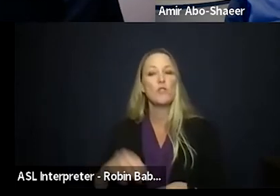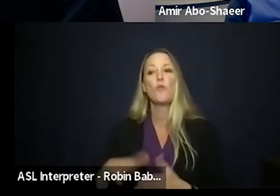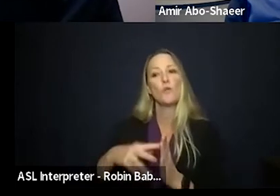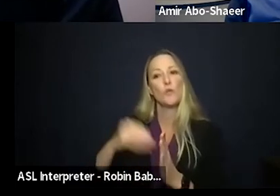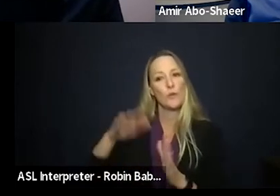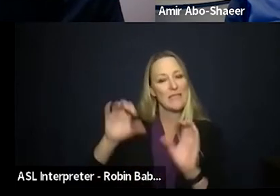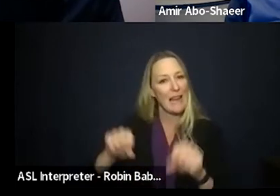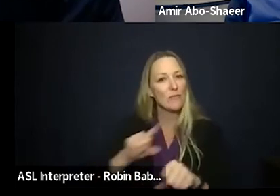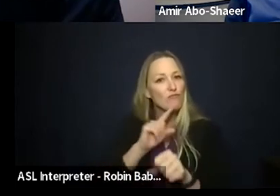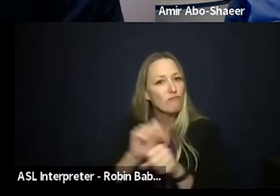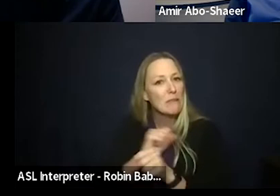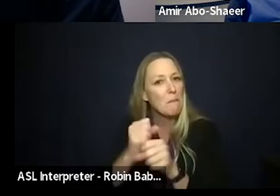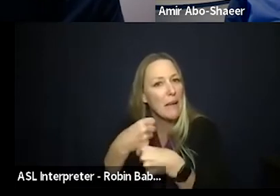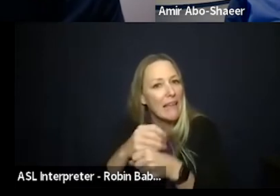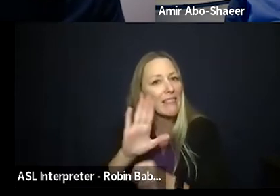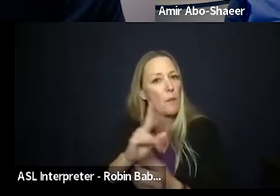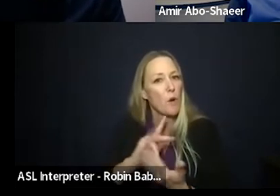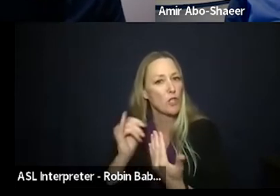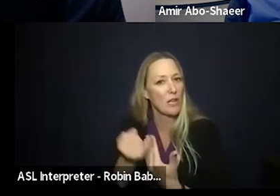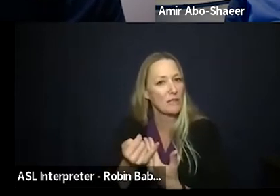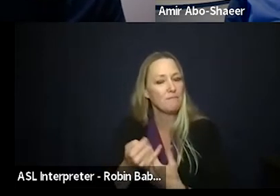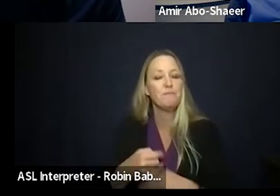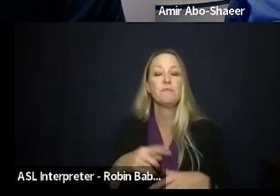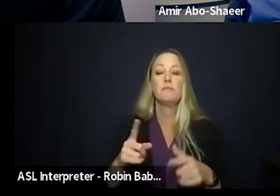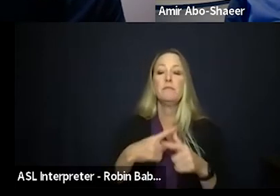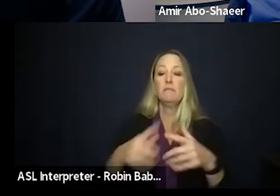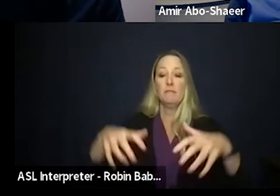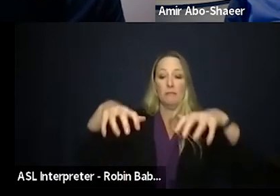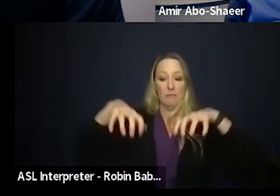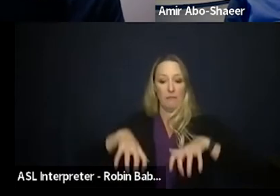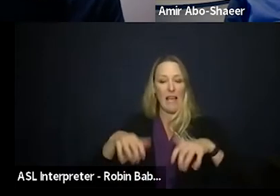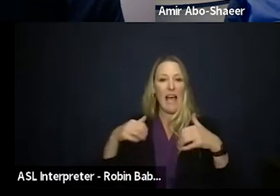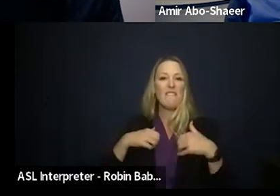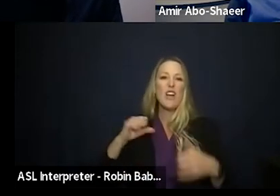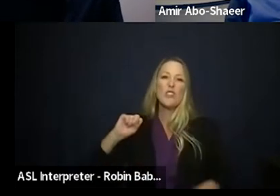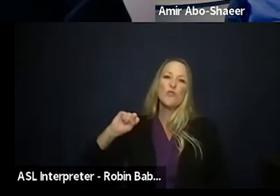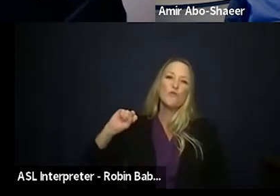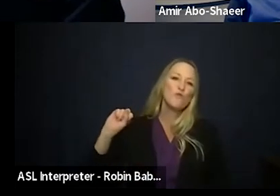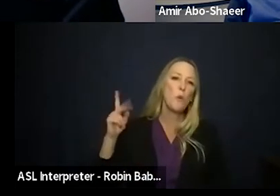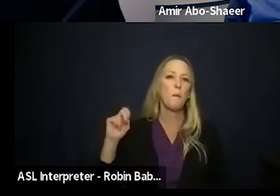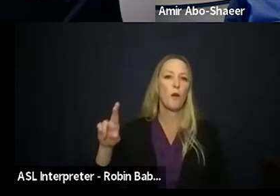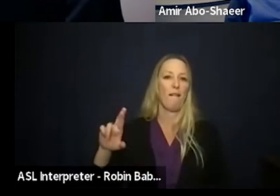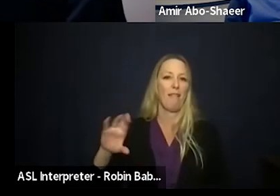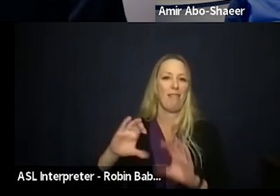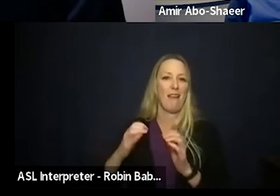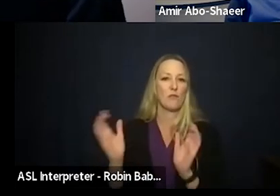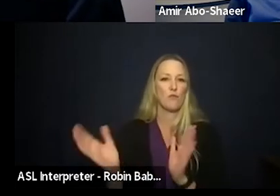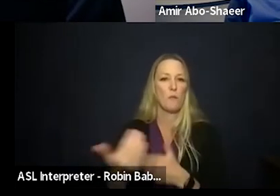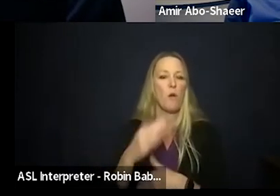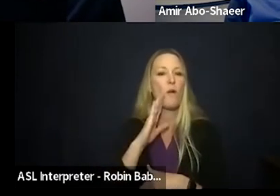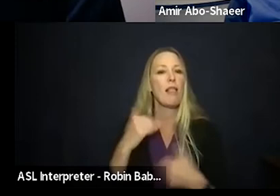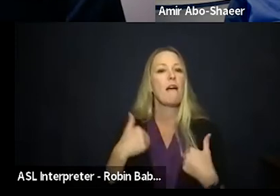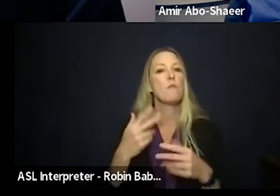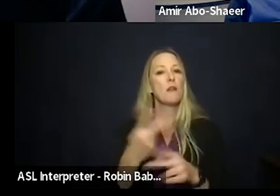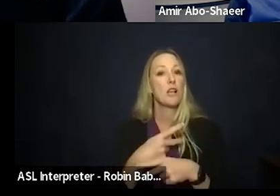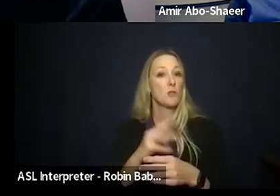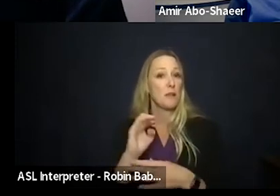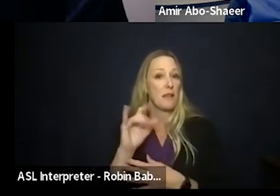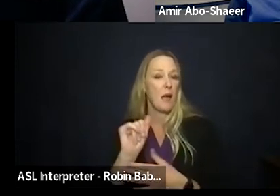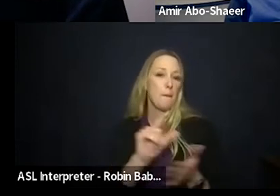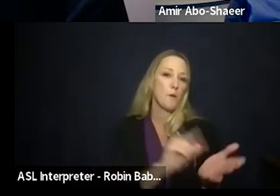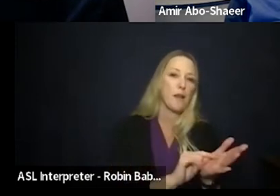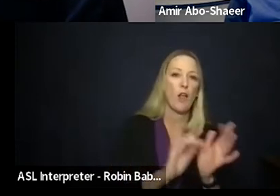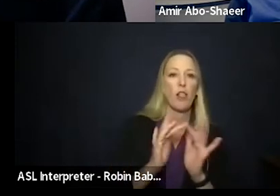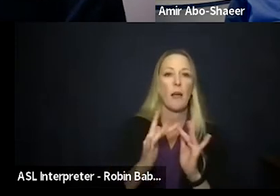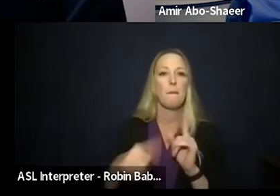world paired with those two rooms is a super classroom that will blend publication media both print and online and photography